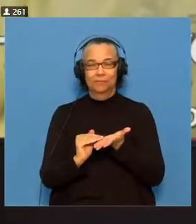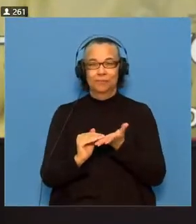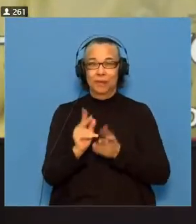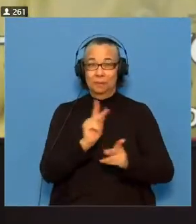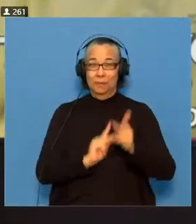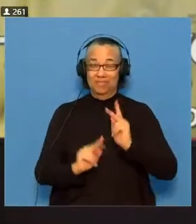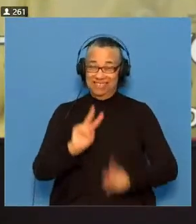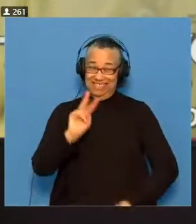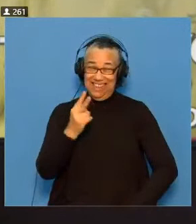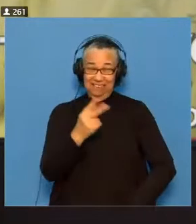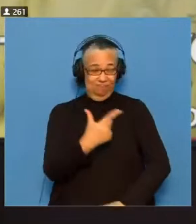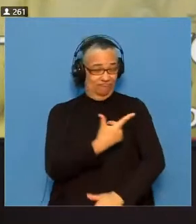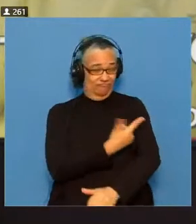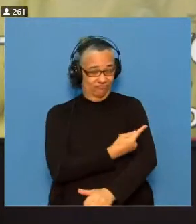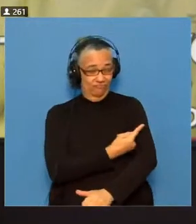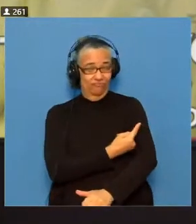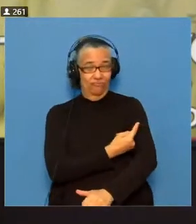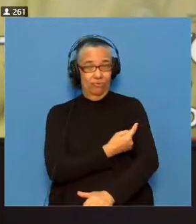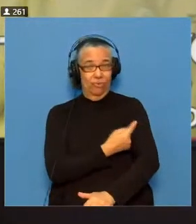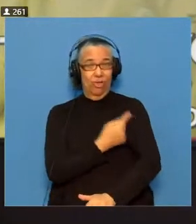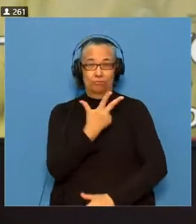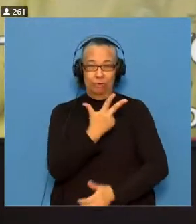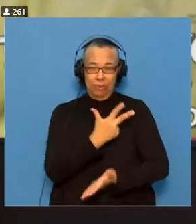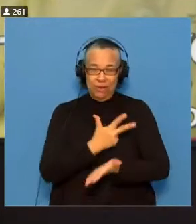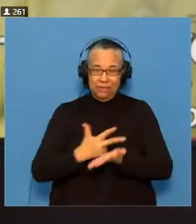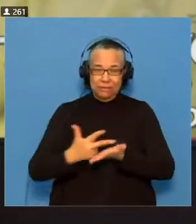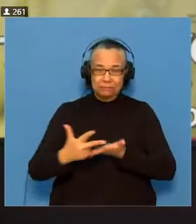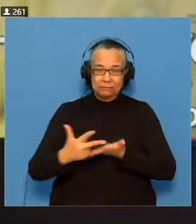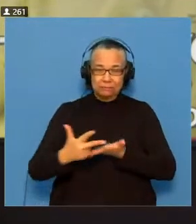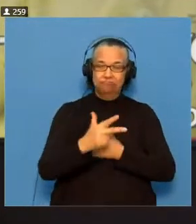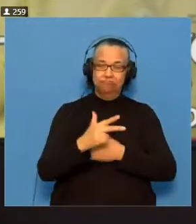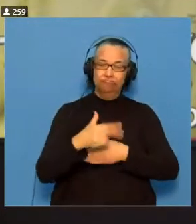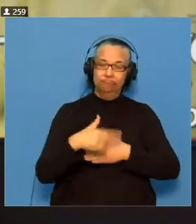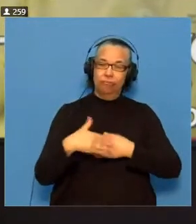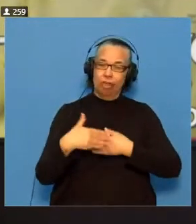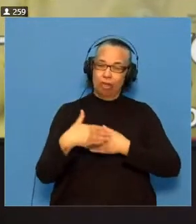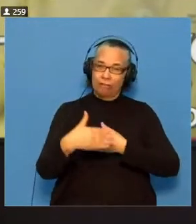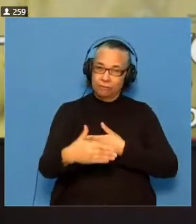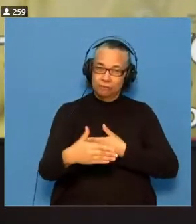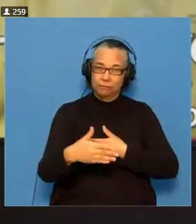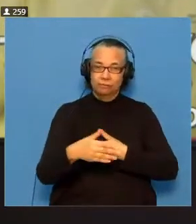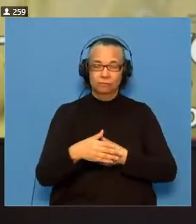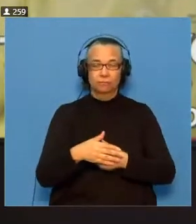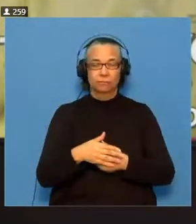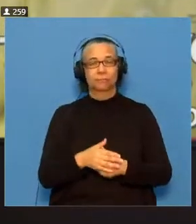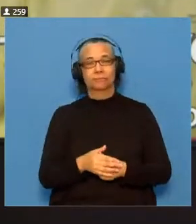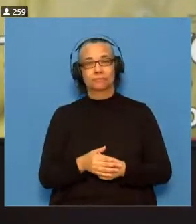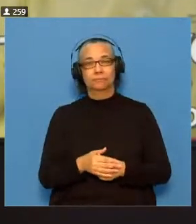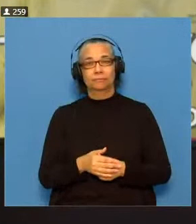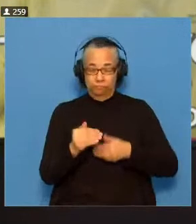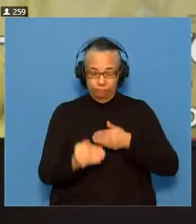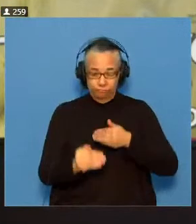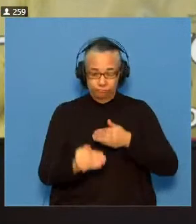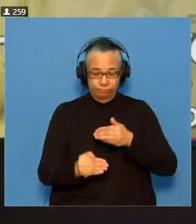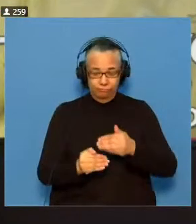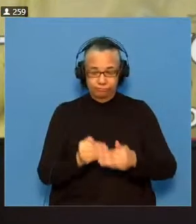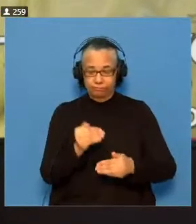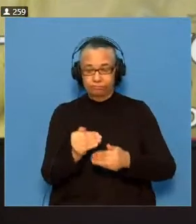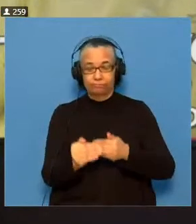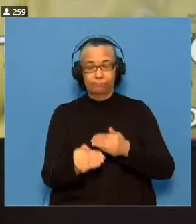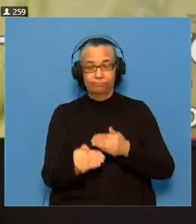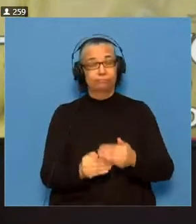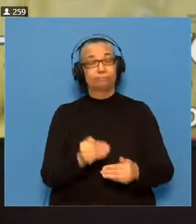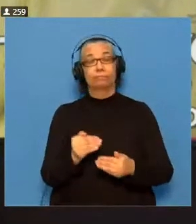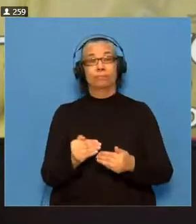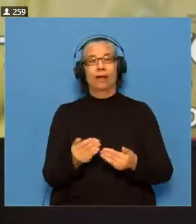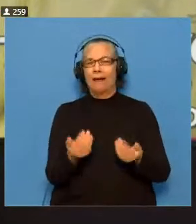the second dose will be given 3 weeks later. The rollout of the vaccine will proceed along these lines. The first